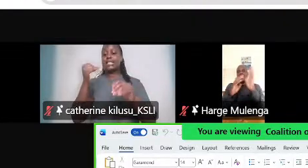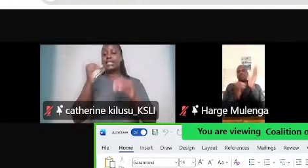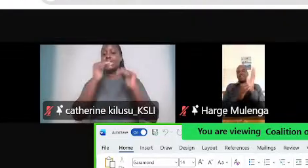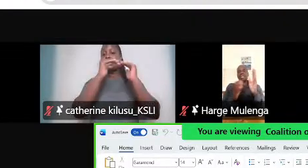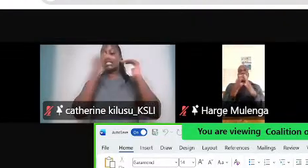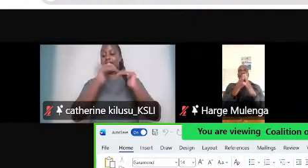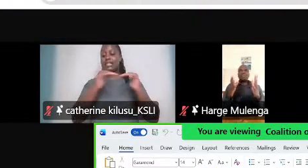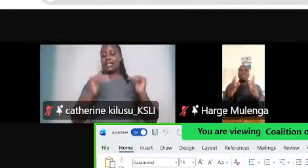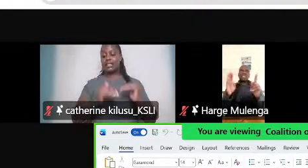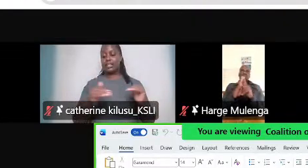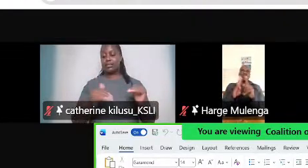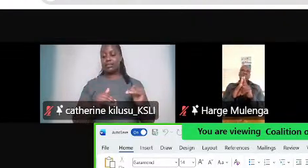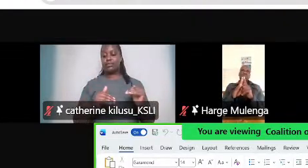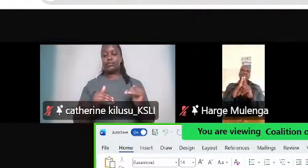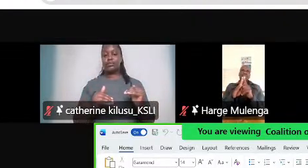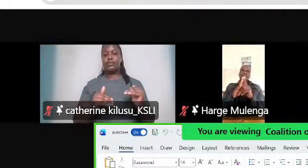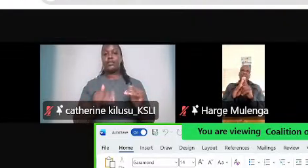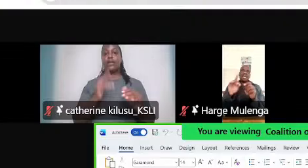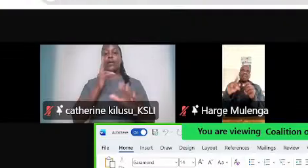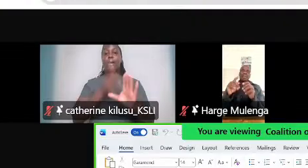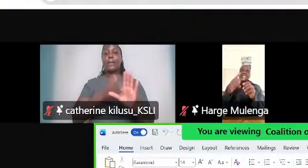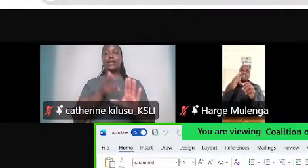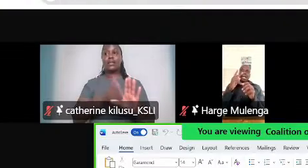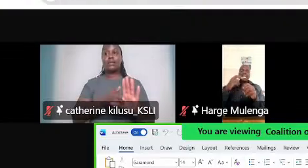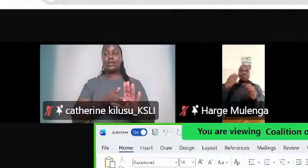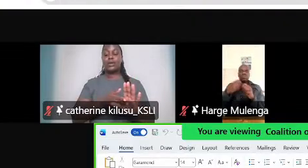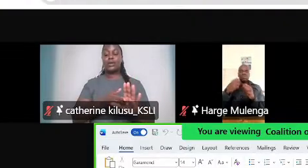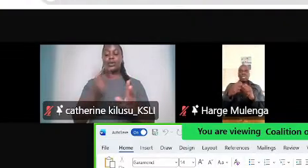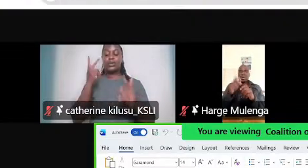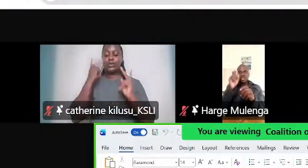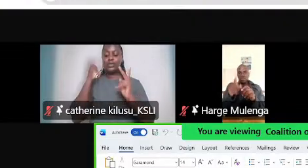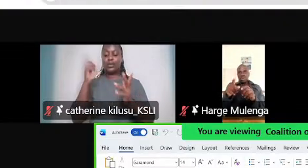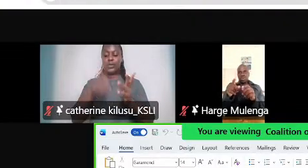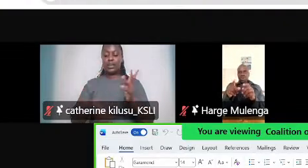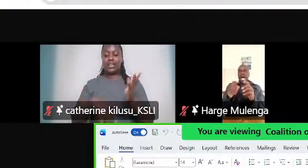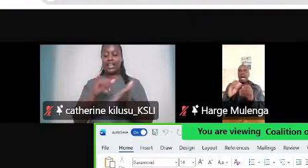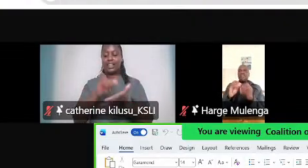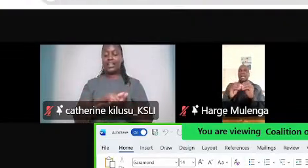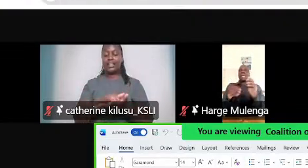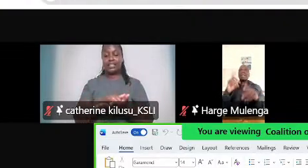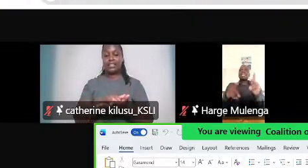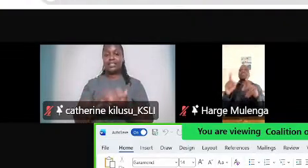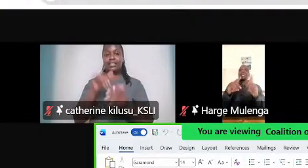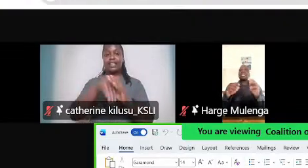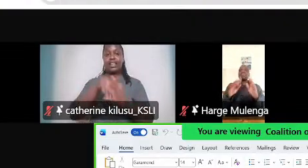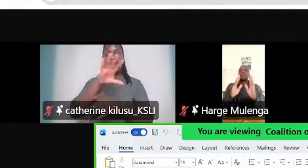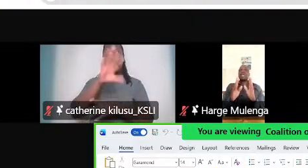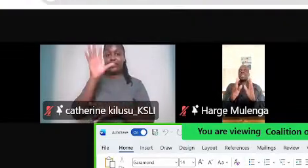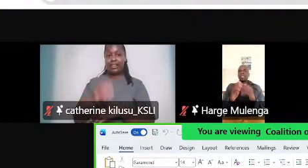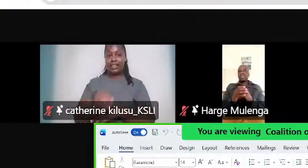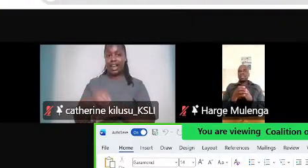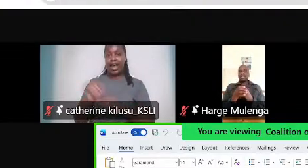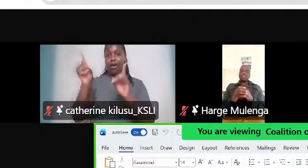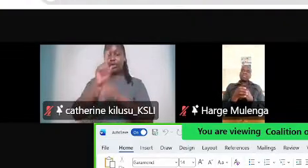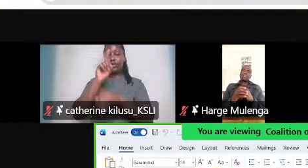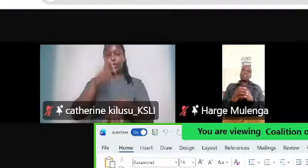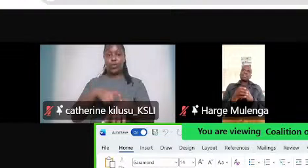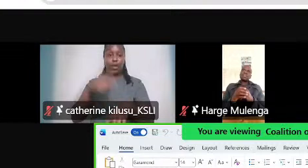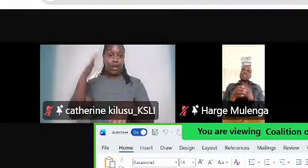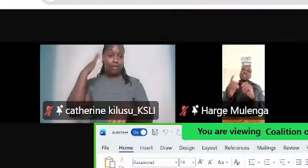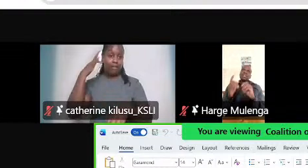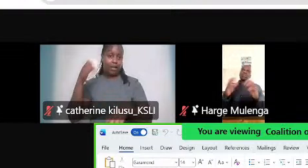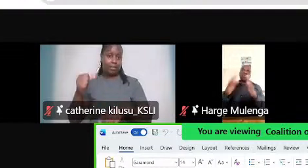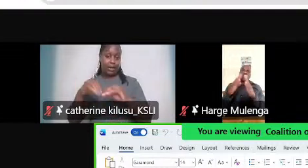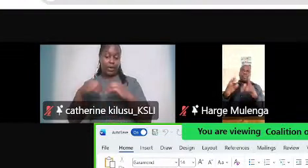structural barriers to participation. You find that in most movements in Africa, even where feminist organizations are